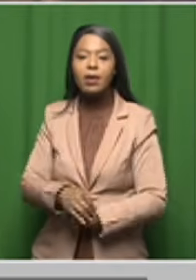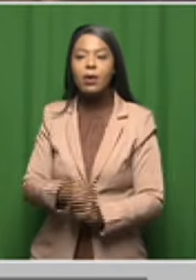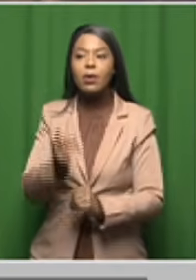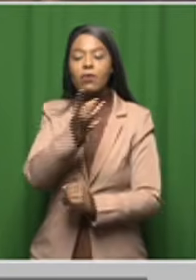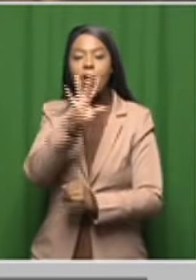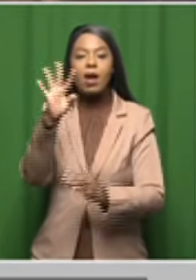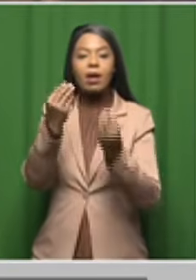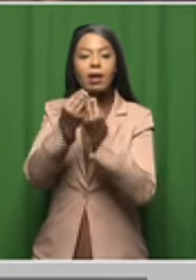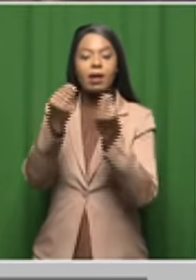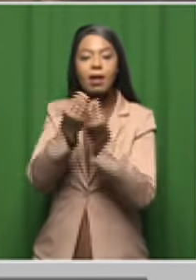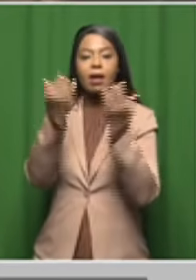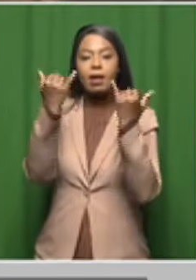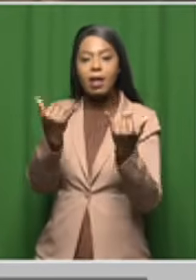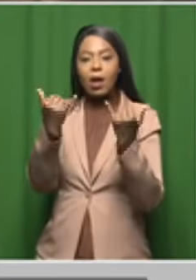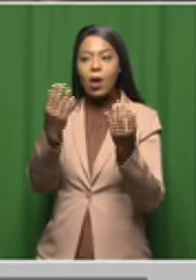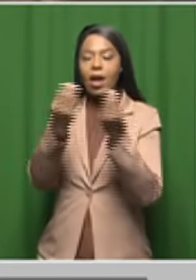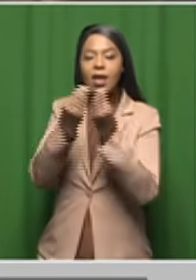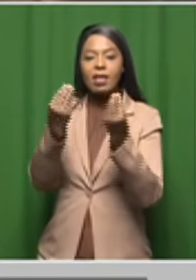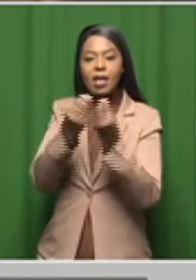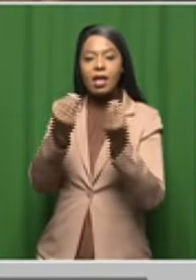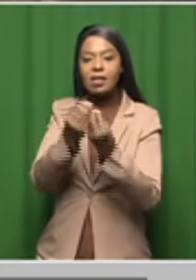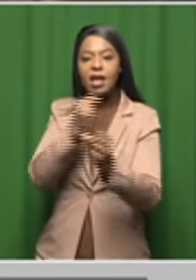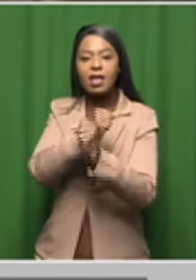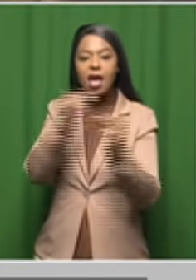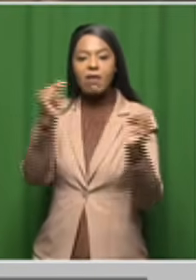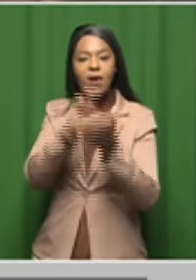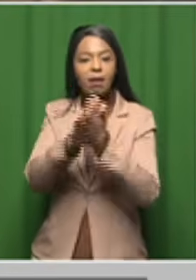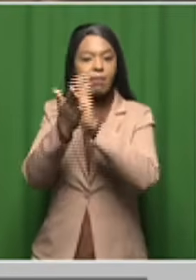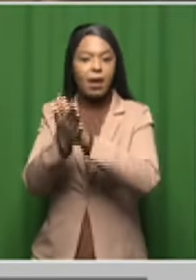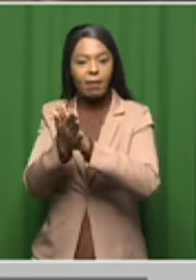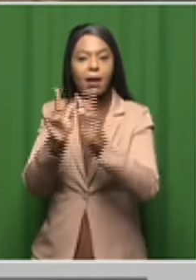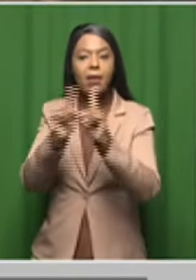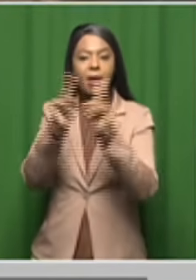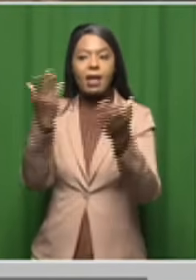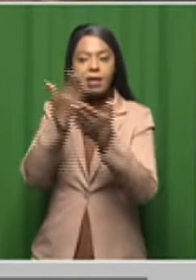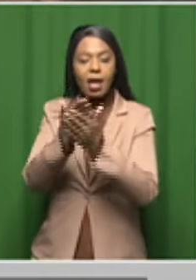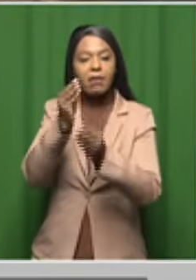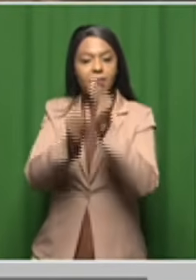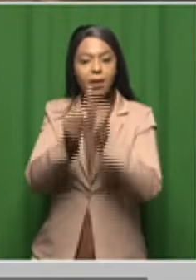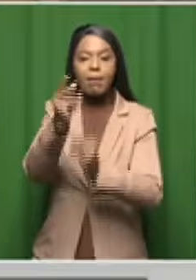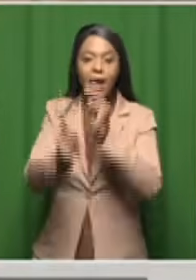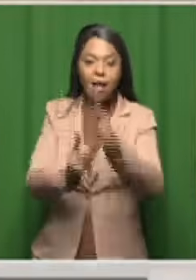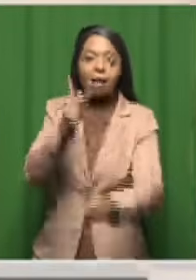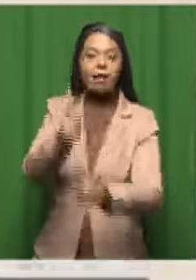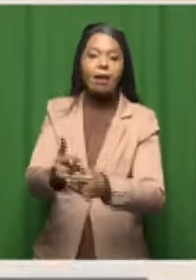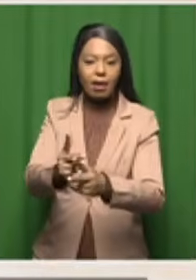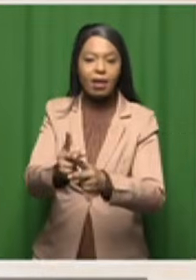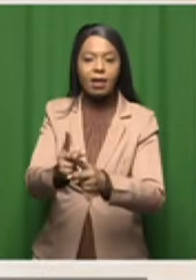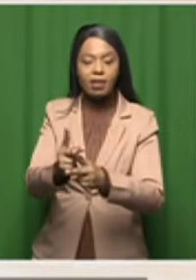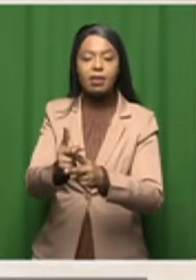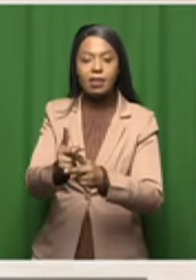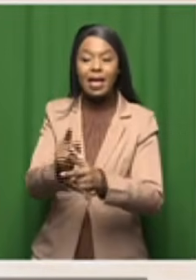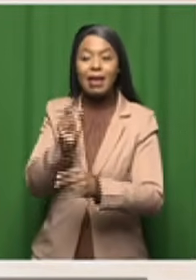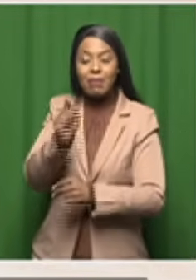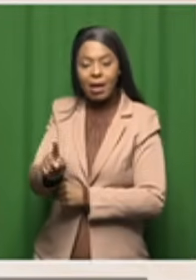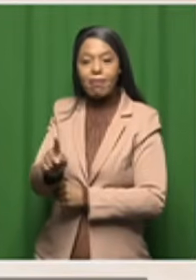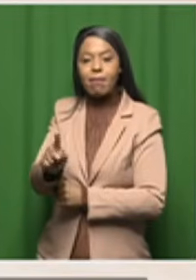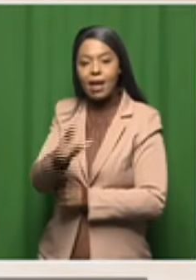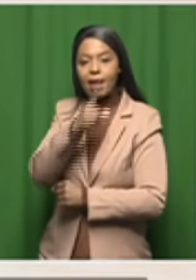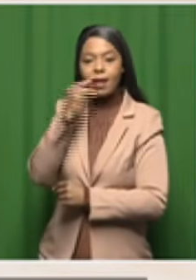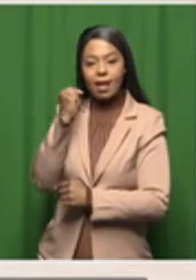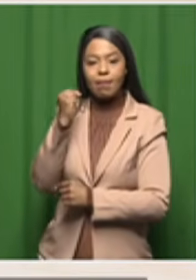this notion of decay, but there's also this notion of regeneration. I wonder if you could expand a little bit more about